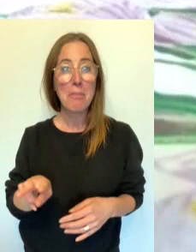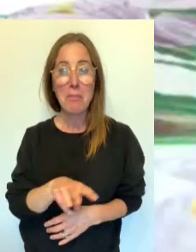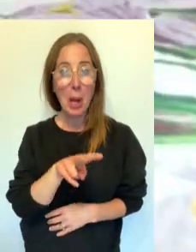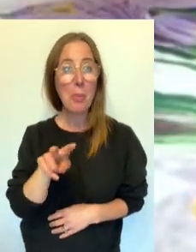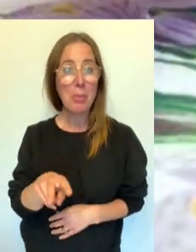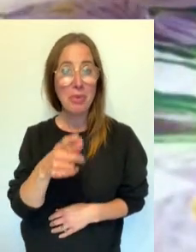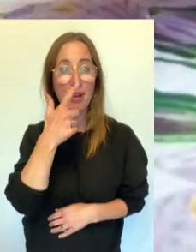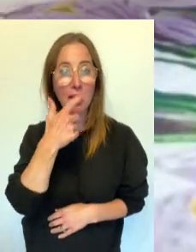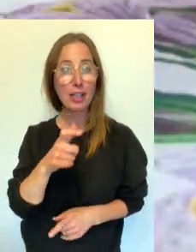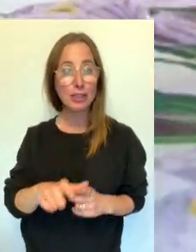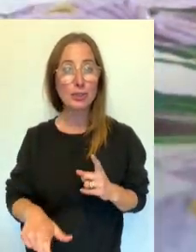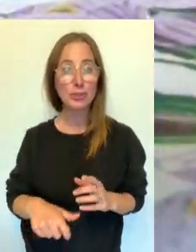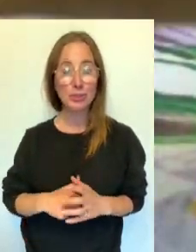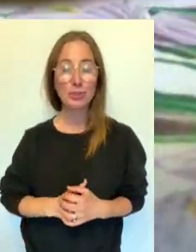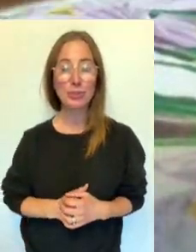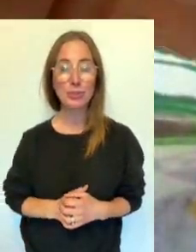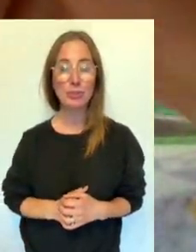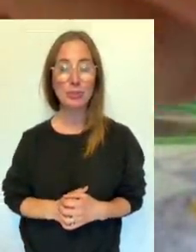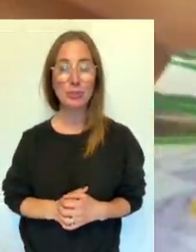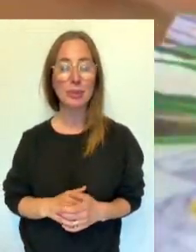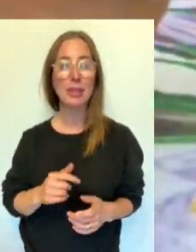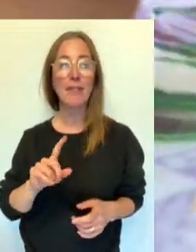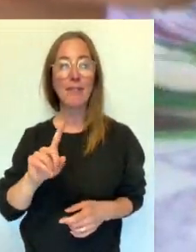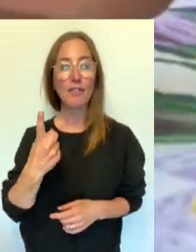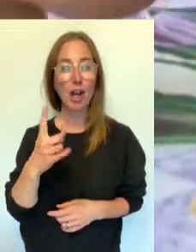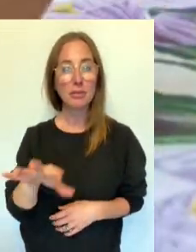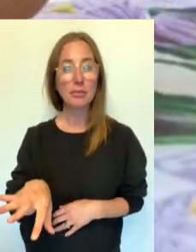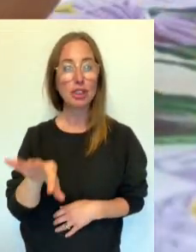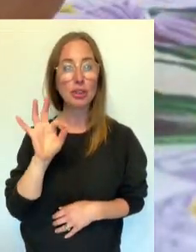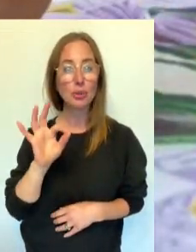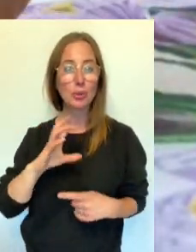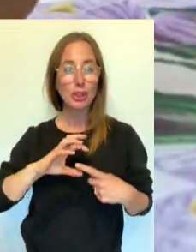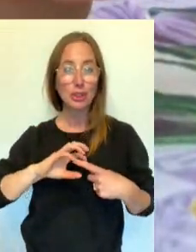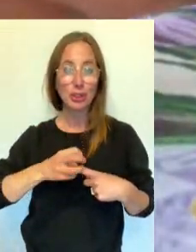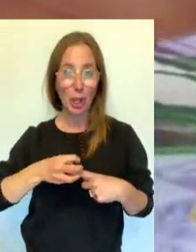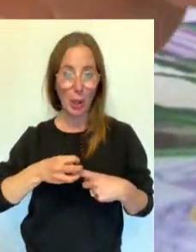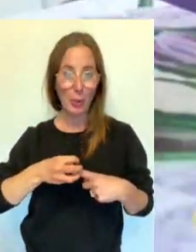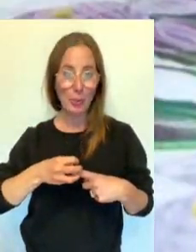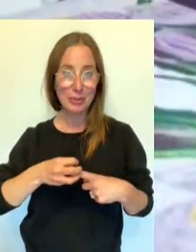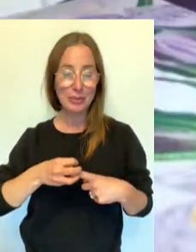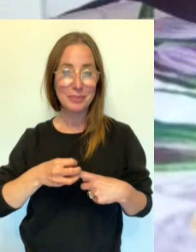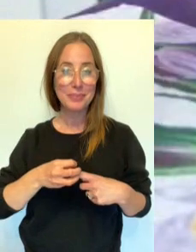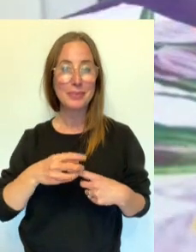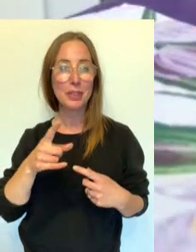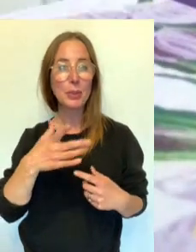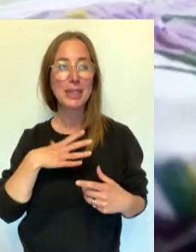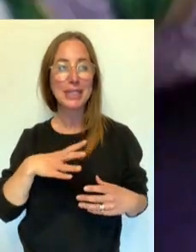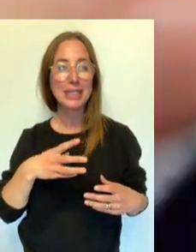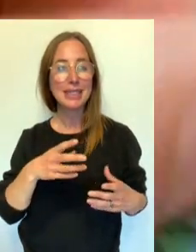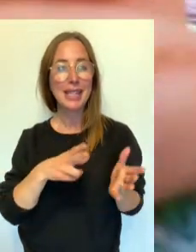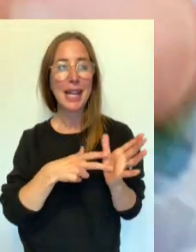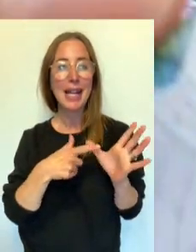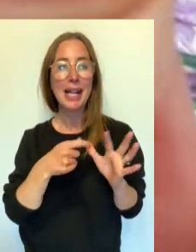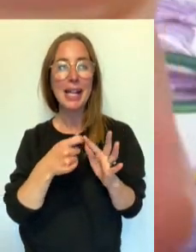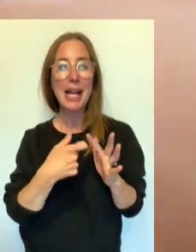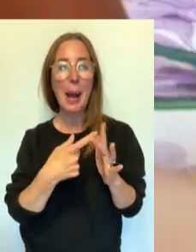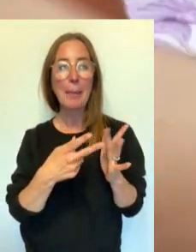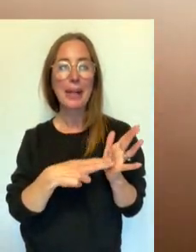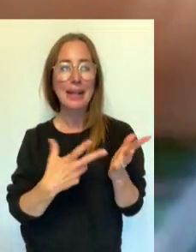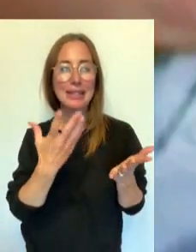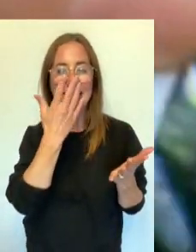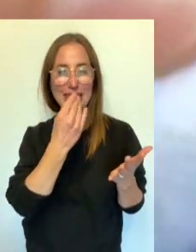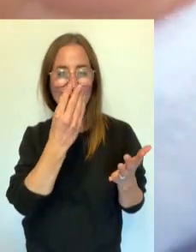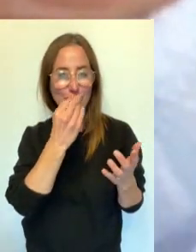And I started off by getting stone and choosing a serviette, and you find that they're